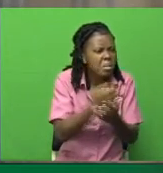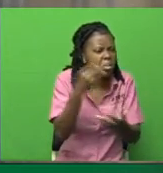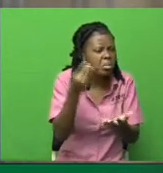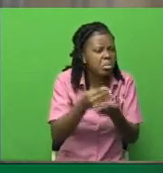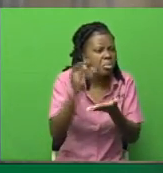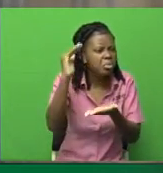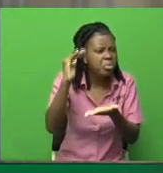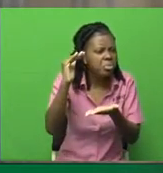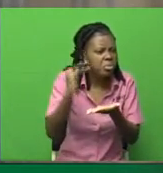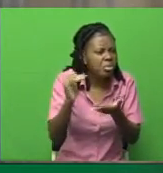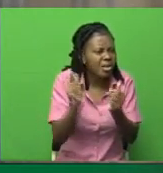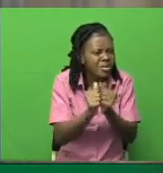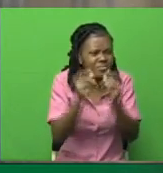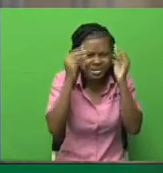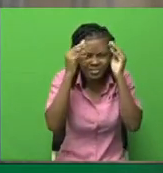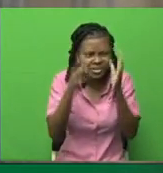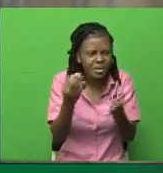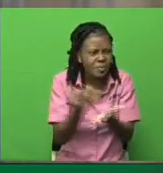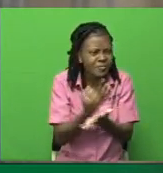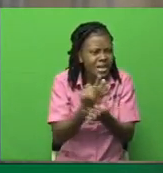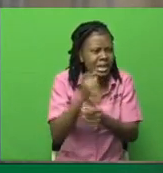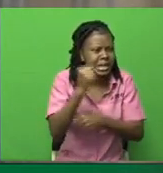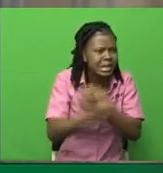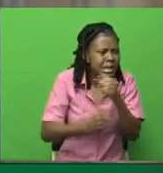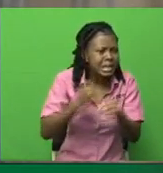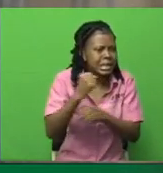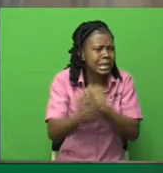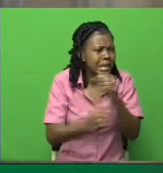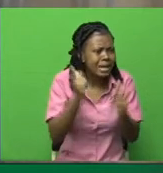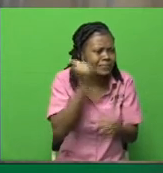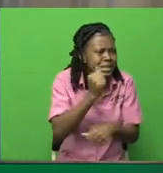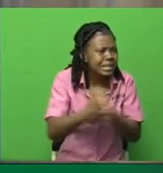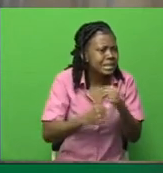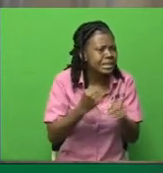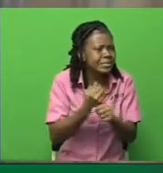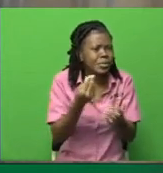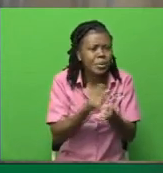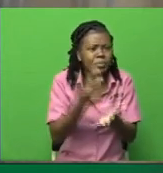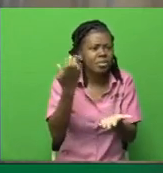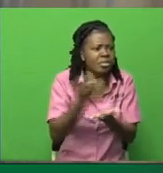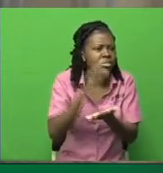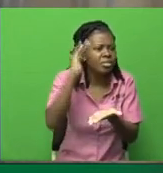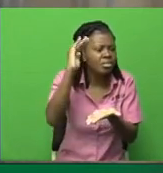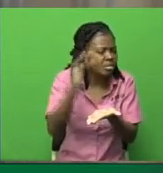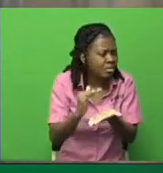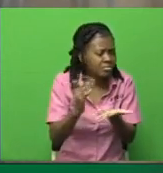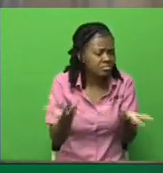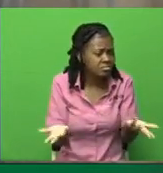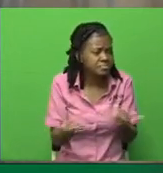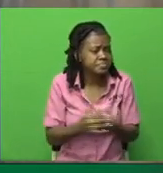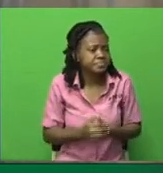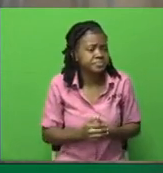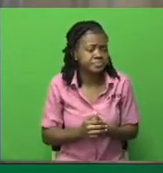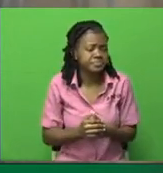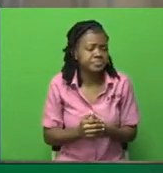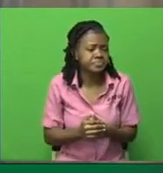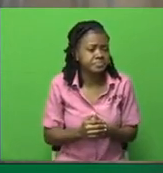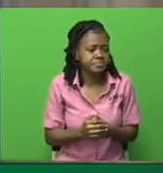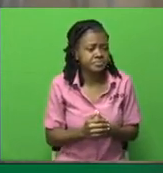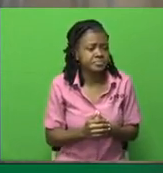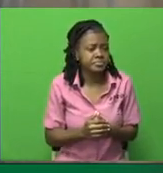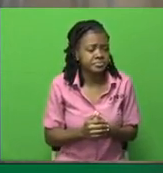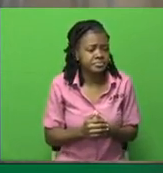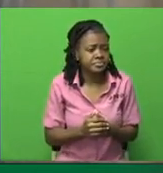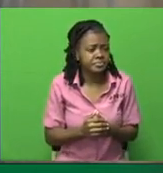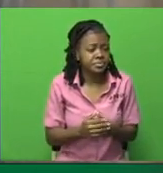the watch of this Minister every single year one of the most widely used measures of a country's